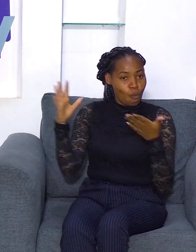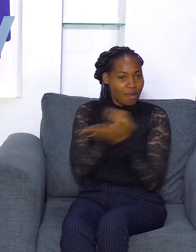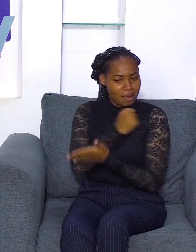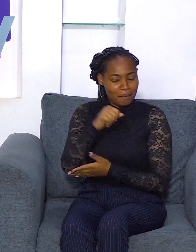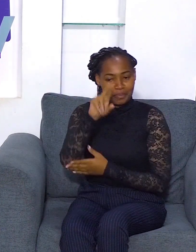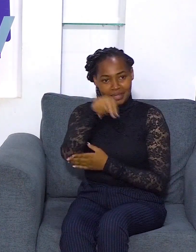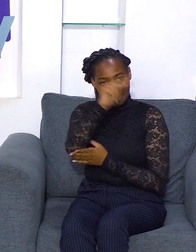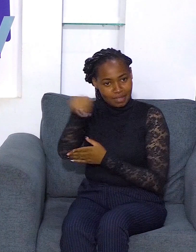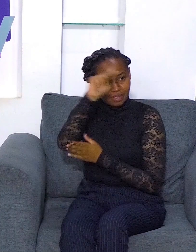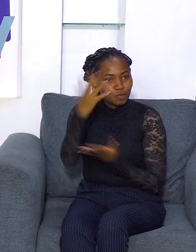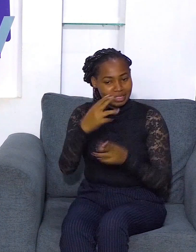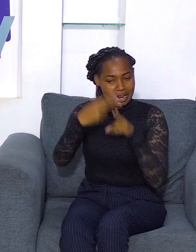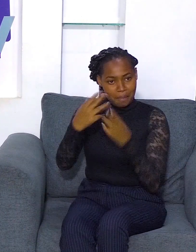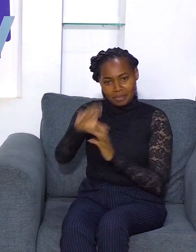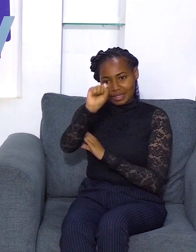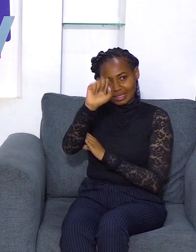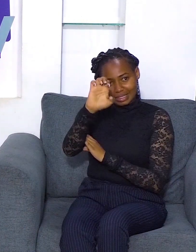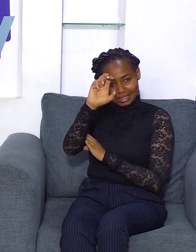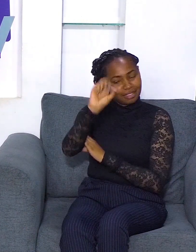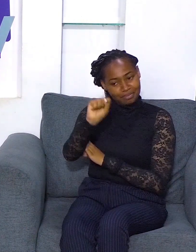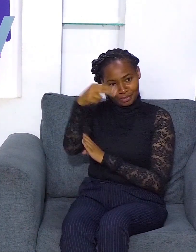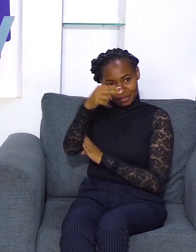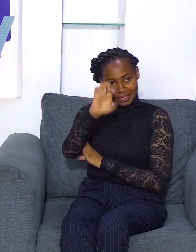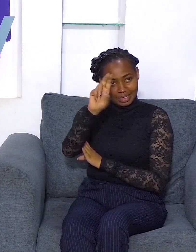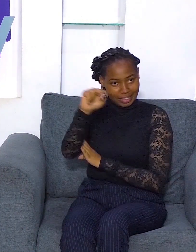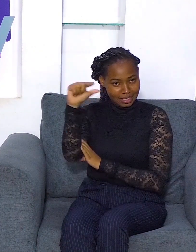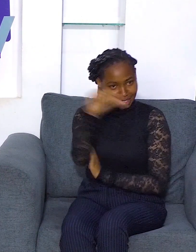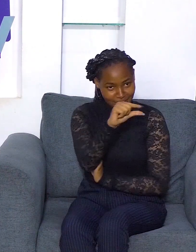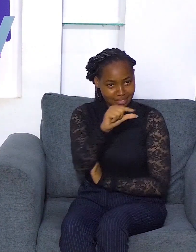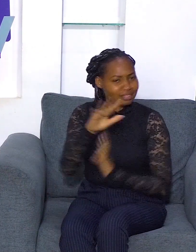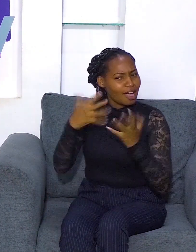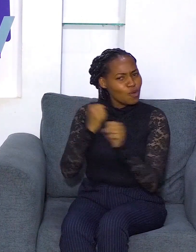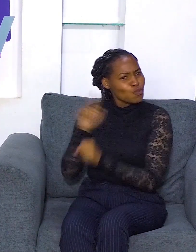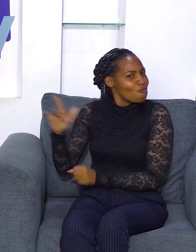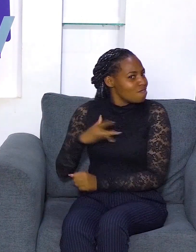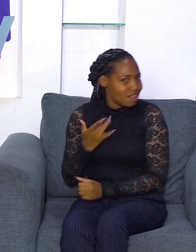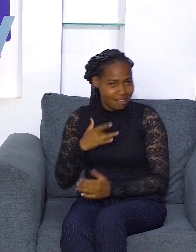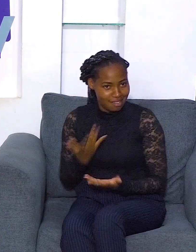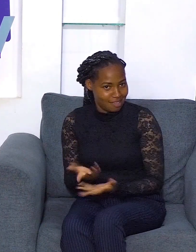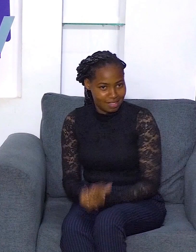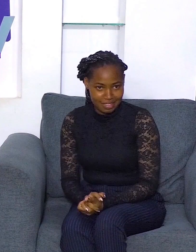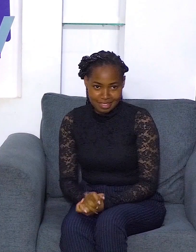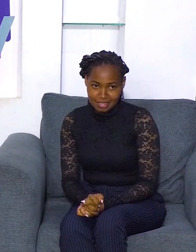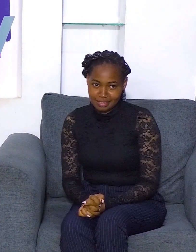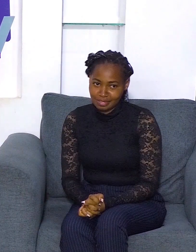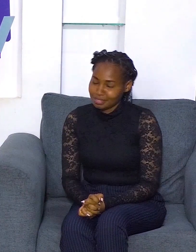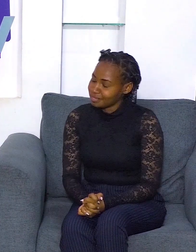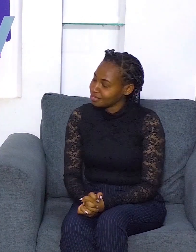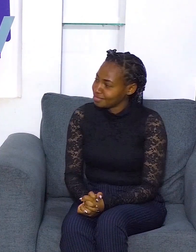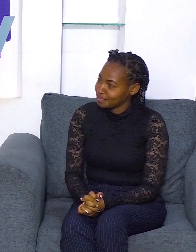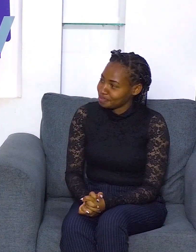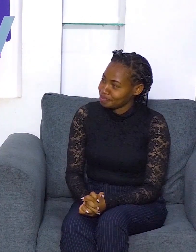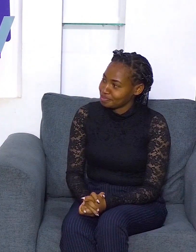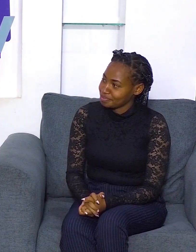Sheng, for the best Sheng movie. So how did you feel, winning that award?